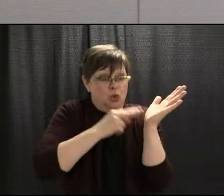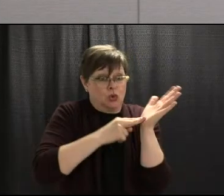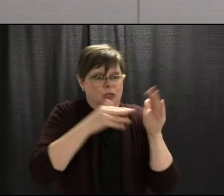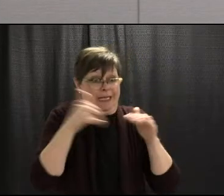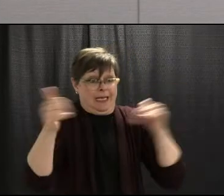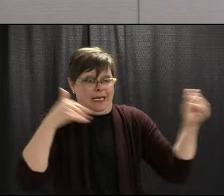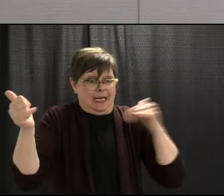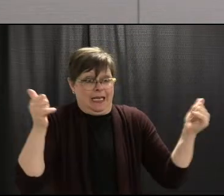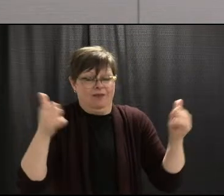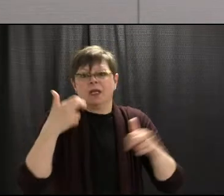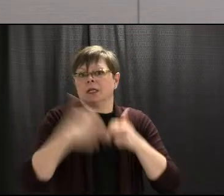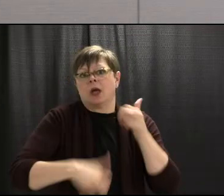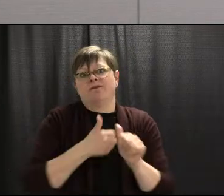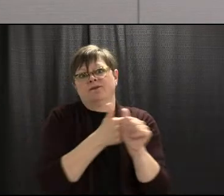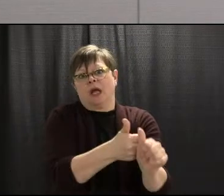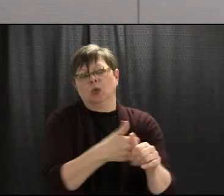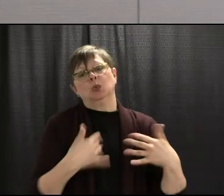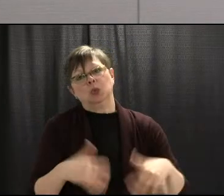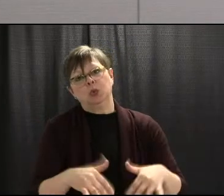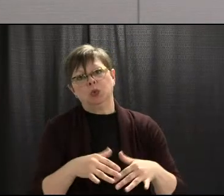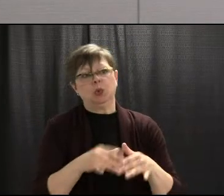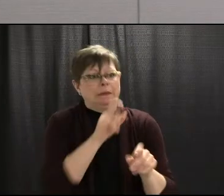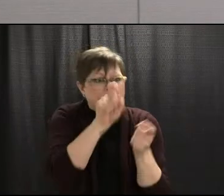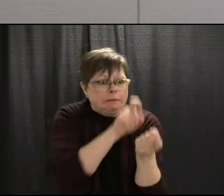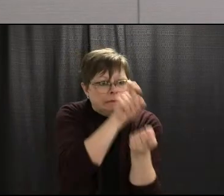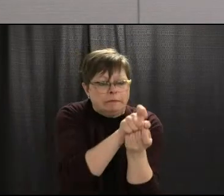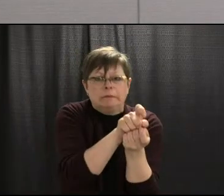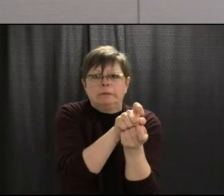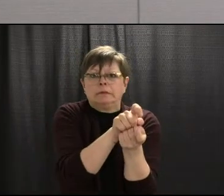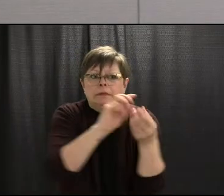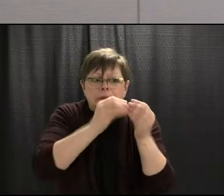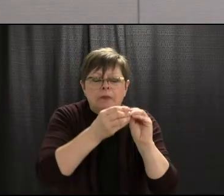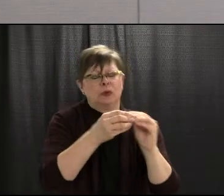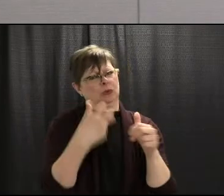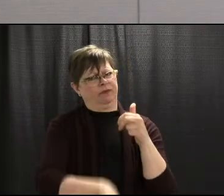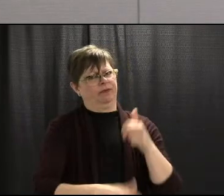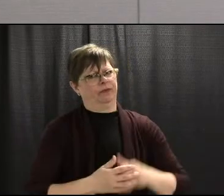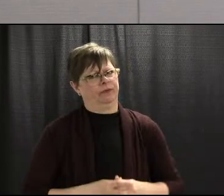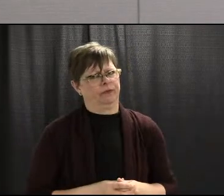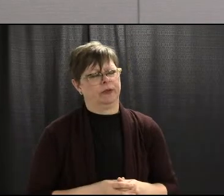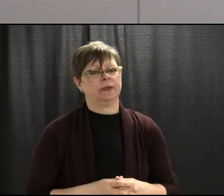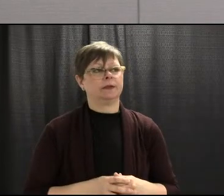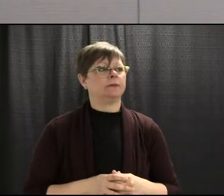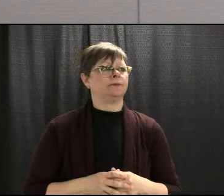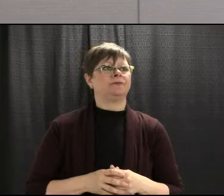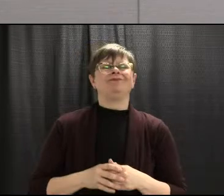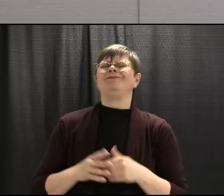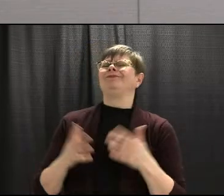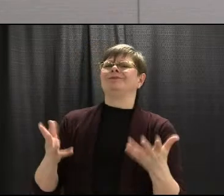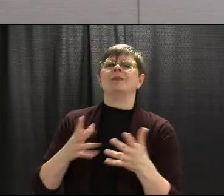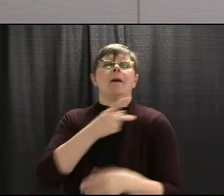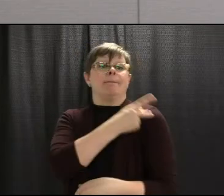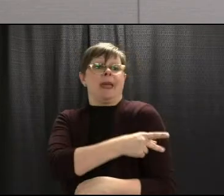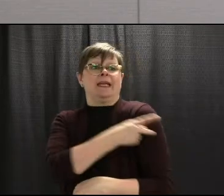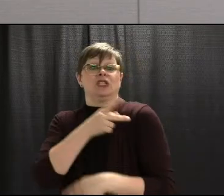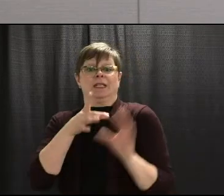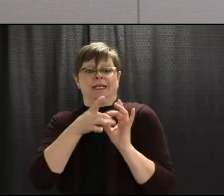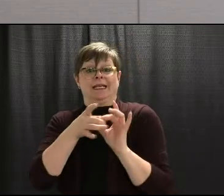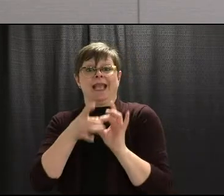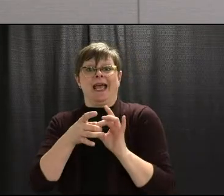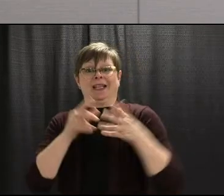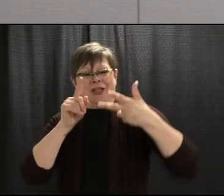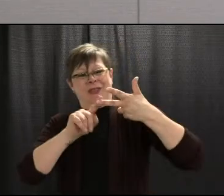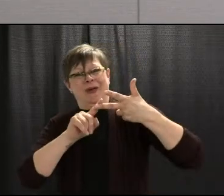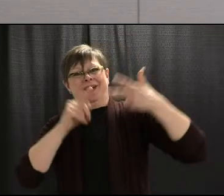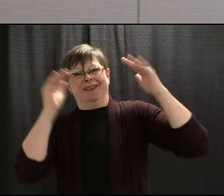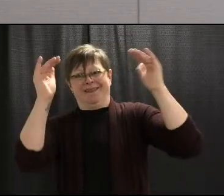at a granular level, week to week per se. Yep. I was going to say, the Patient Connect one is the third one down on the website. Recruit